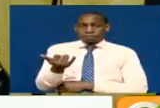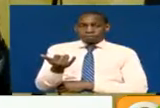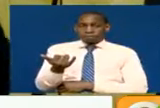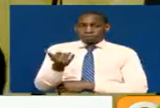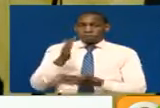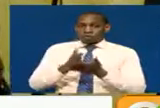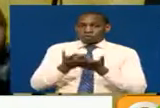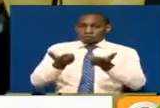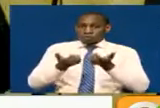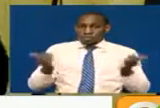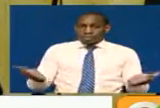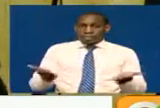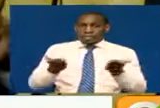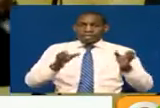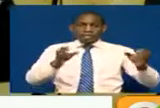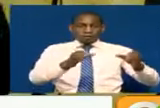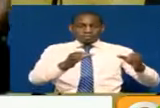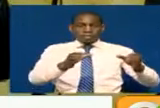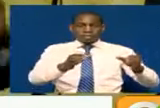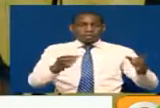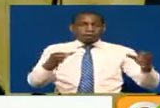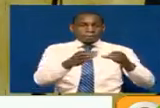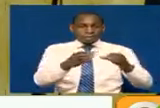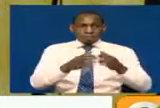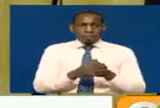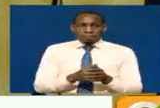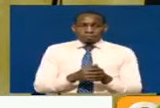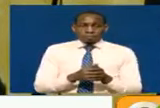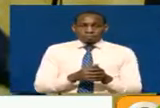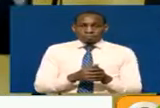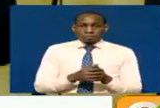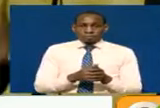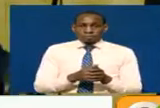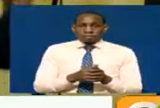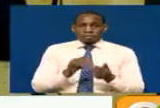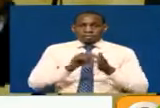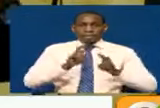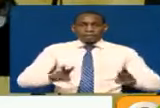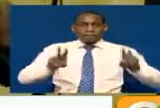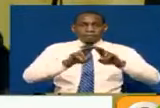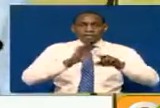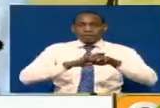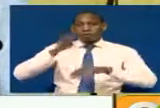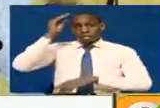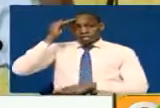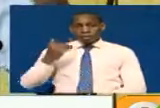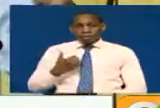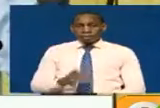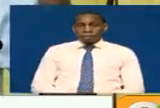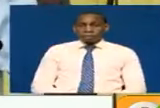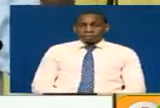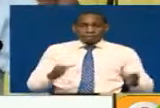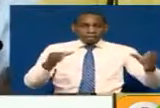Because we need to encourage the communities that are marginalized, that there is value in a good education. That